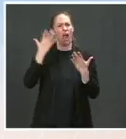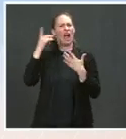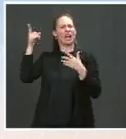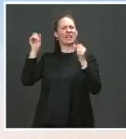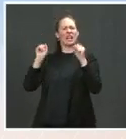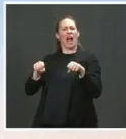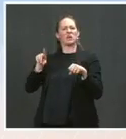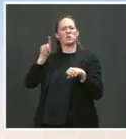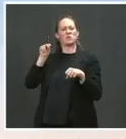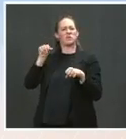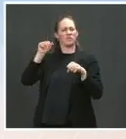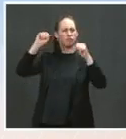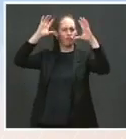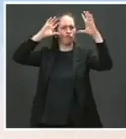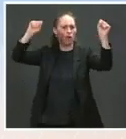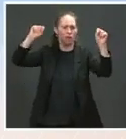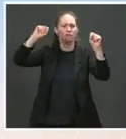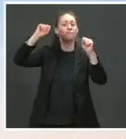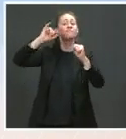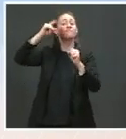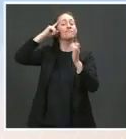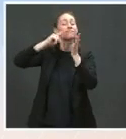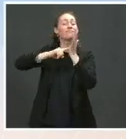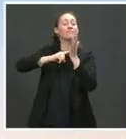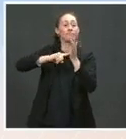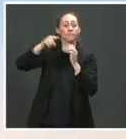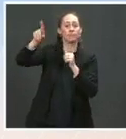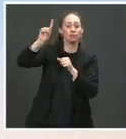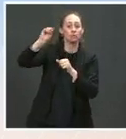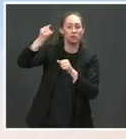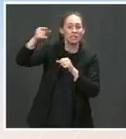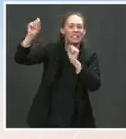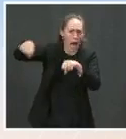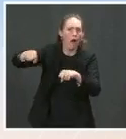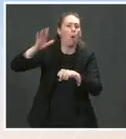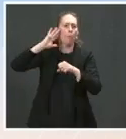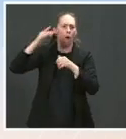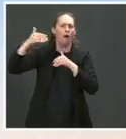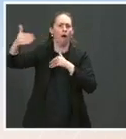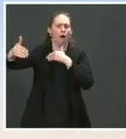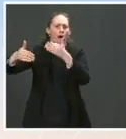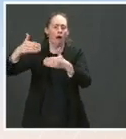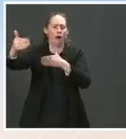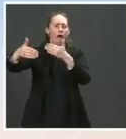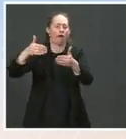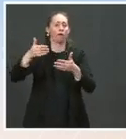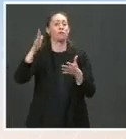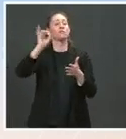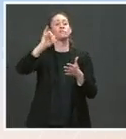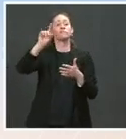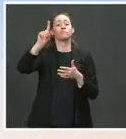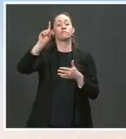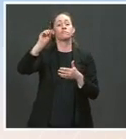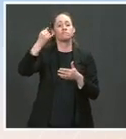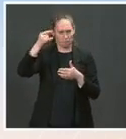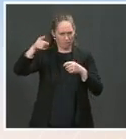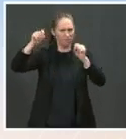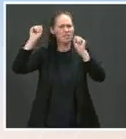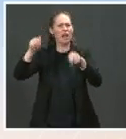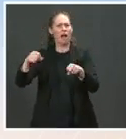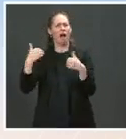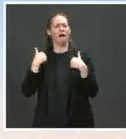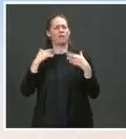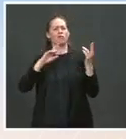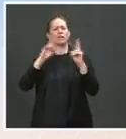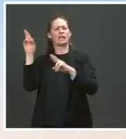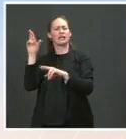can take. And during the campaign, he emphasized the importance of the Department of Justice using the authority he spearheaded as a senator to